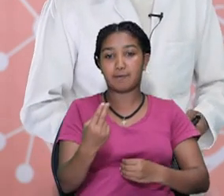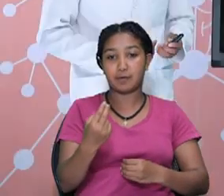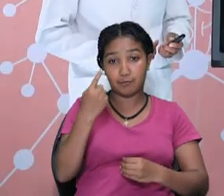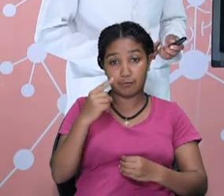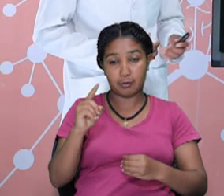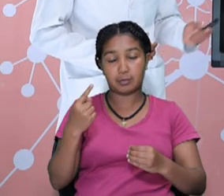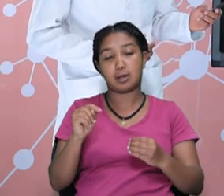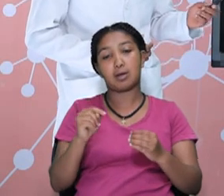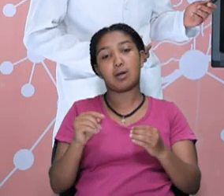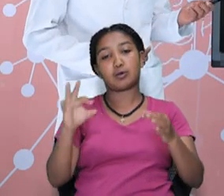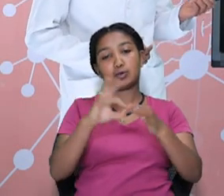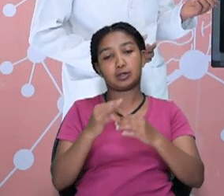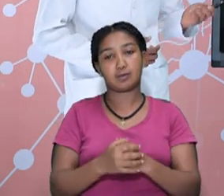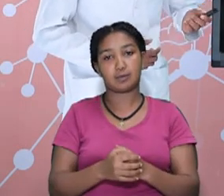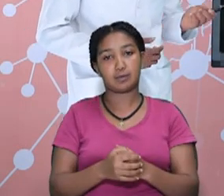the association.